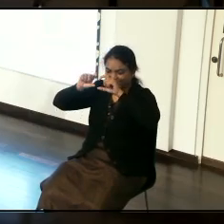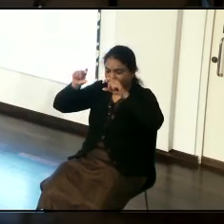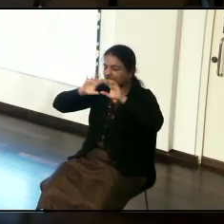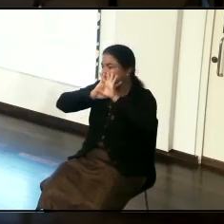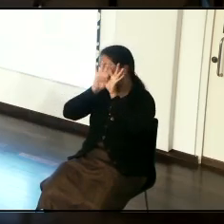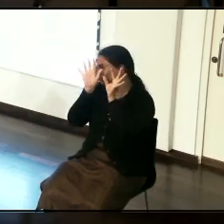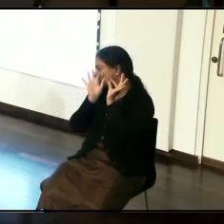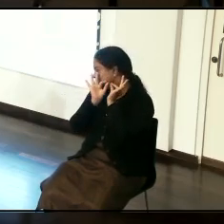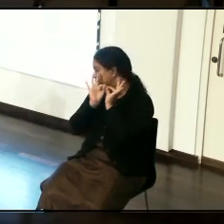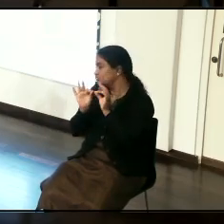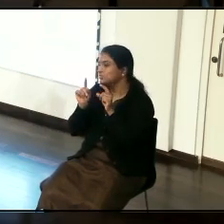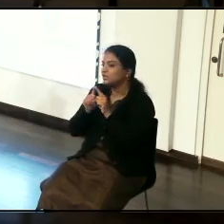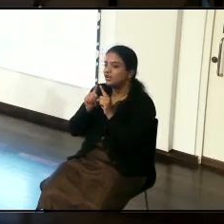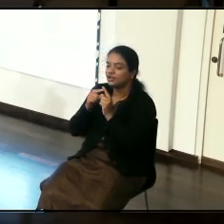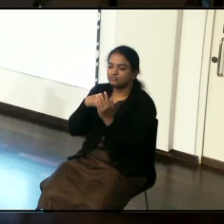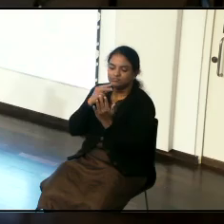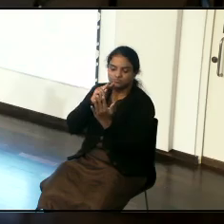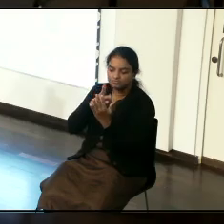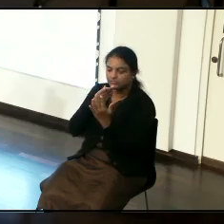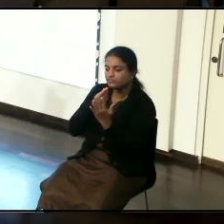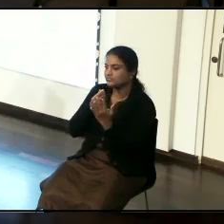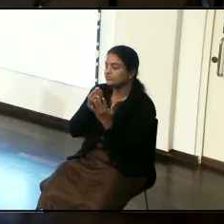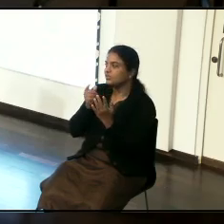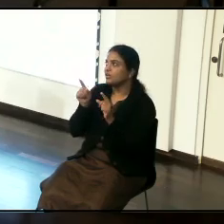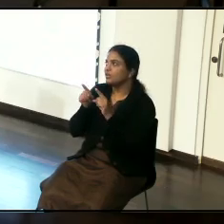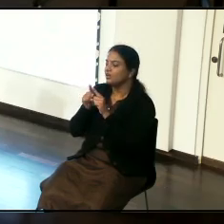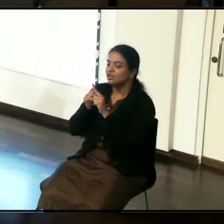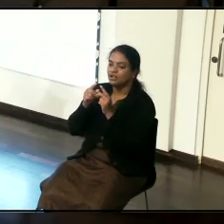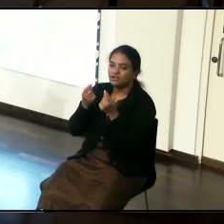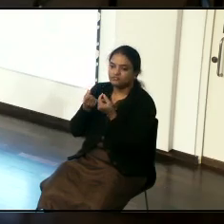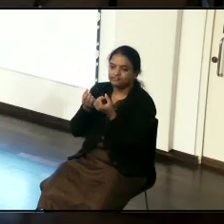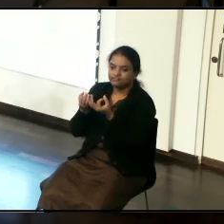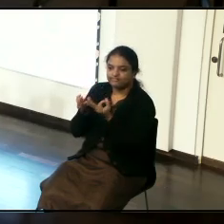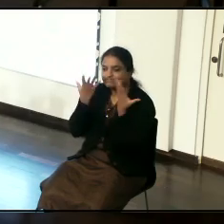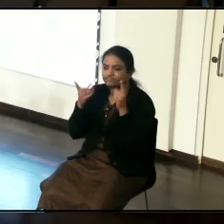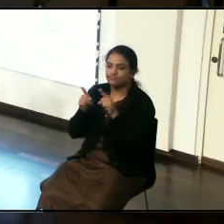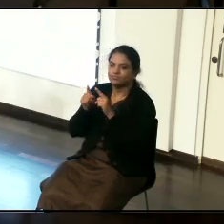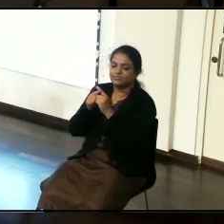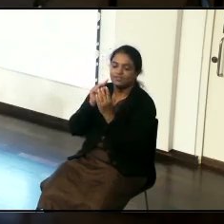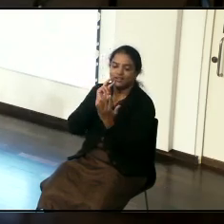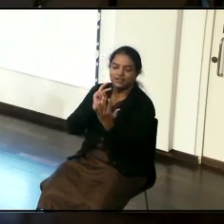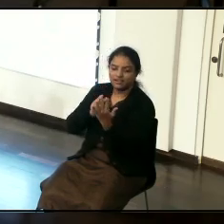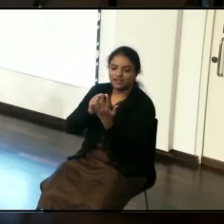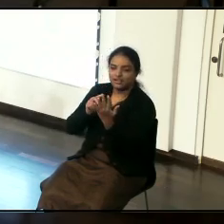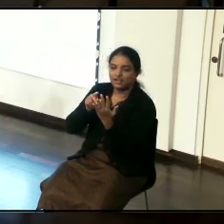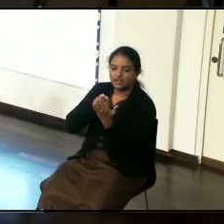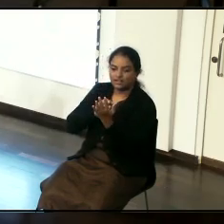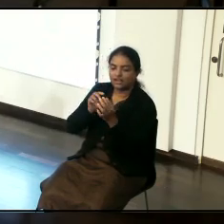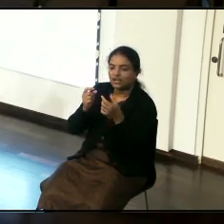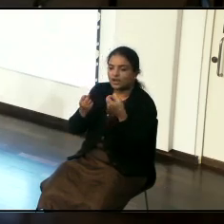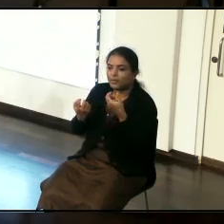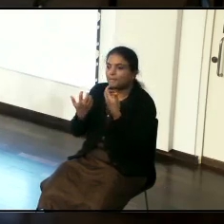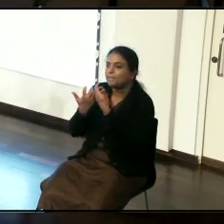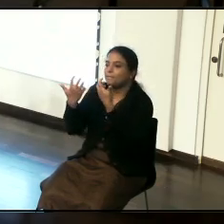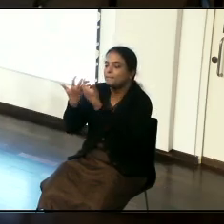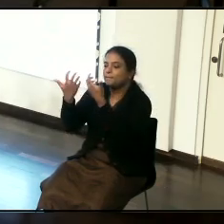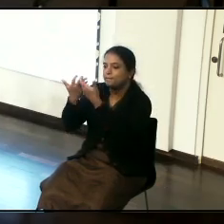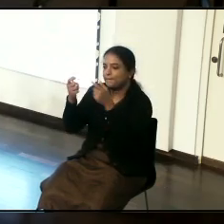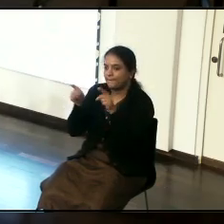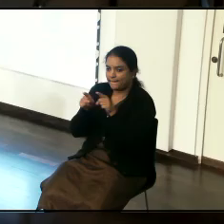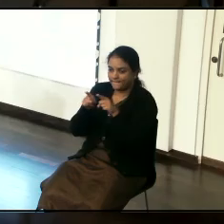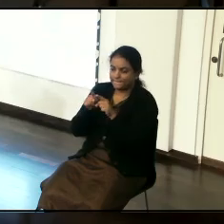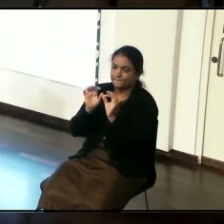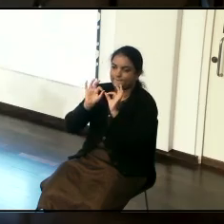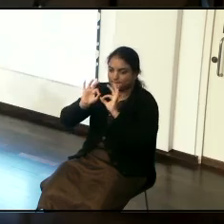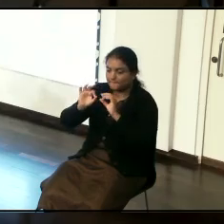It's a piece of art, and I mean that from deep within, because I know that they and the designers they put everything into it.